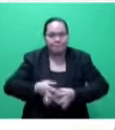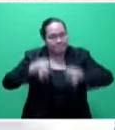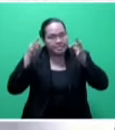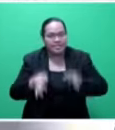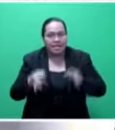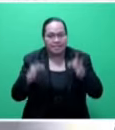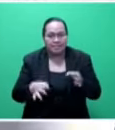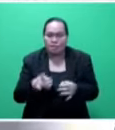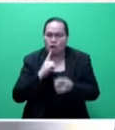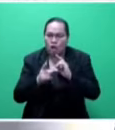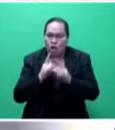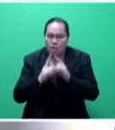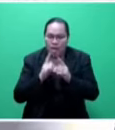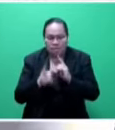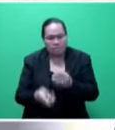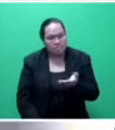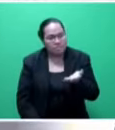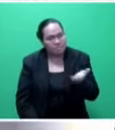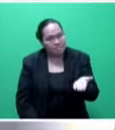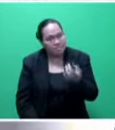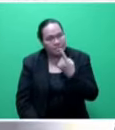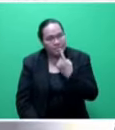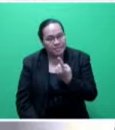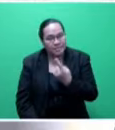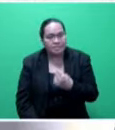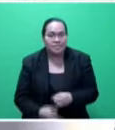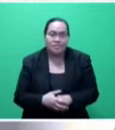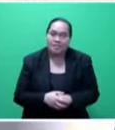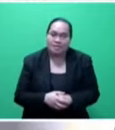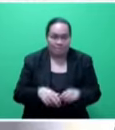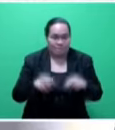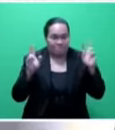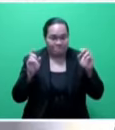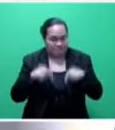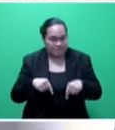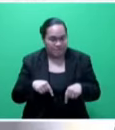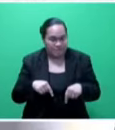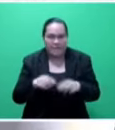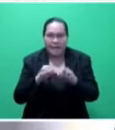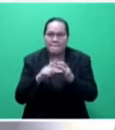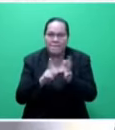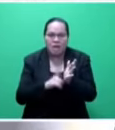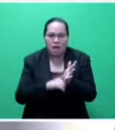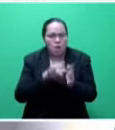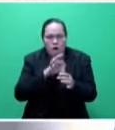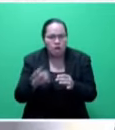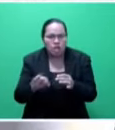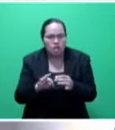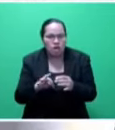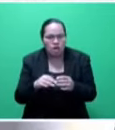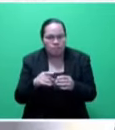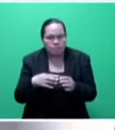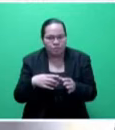the comments being made by the Honourable Biman Prasad saying that this bill will not address the issues of stimulating the